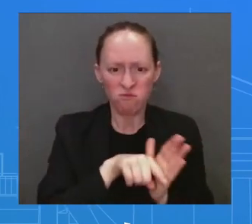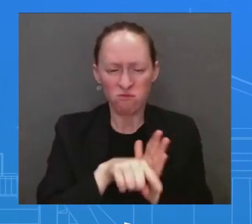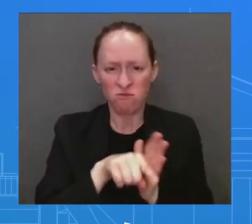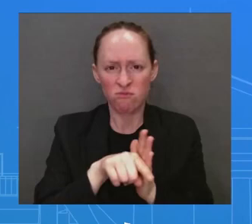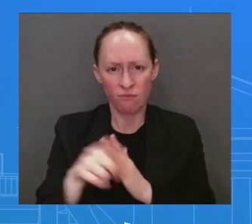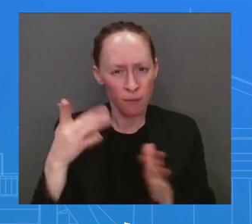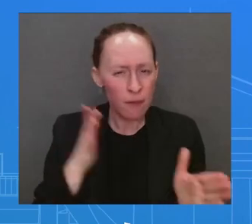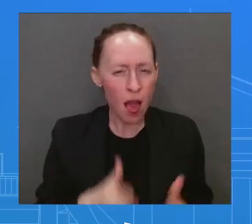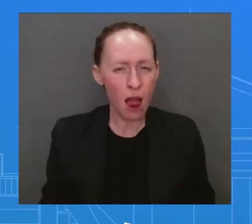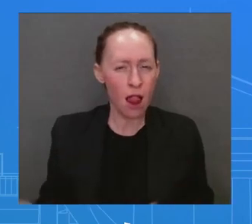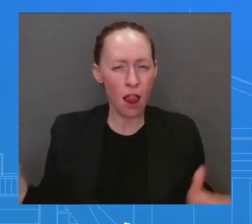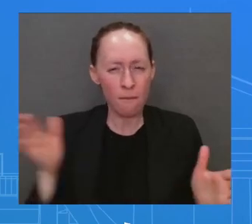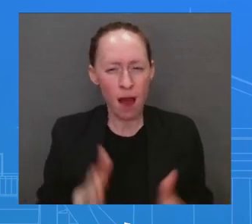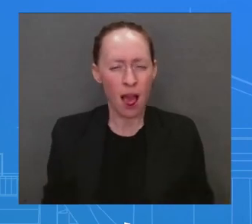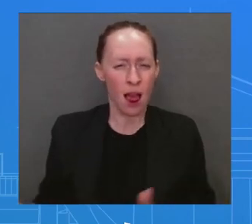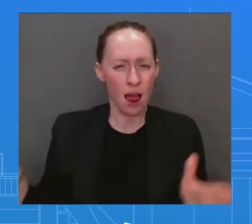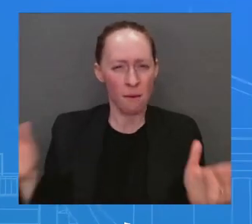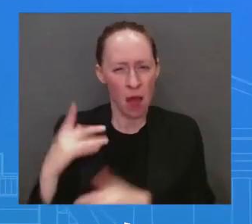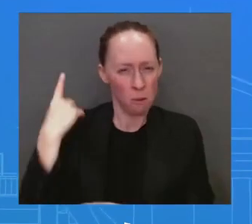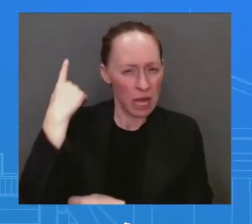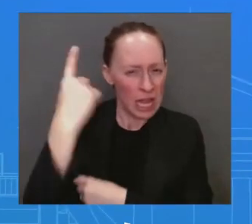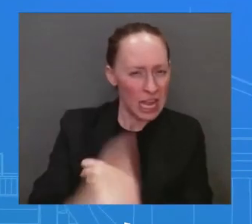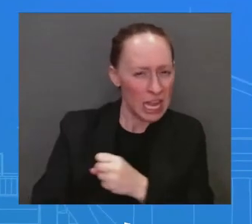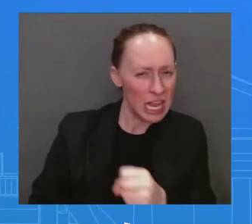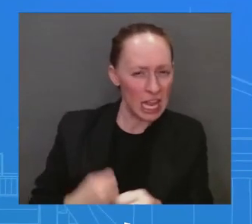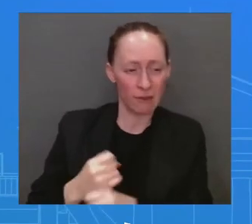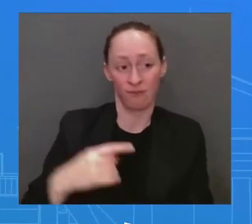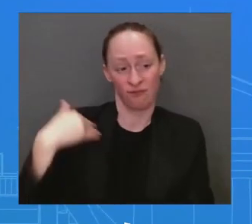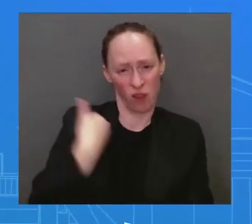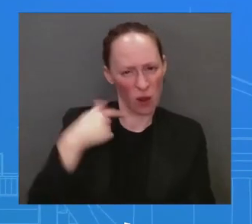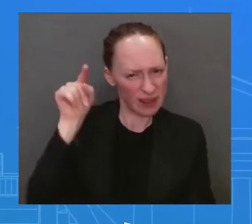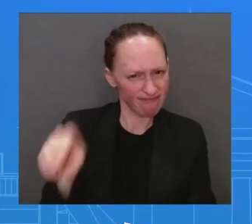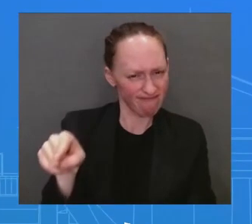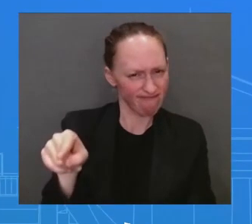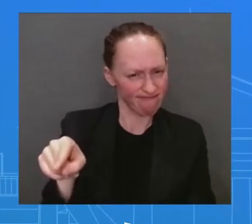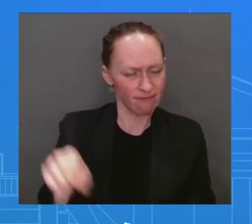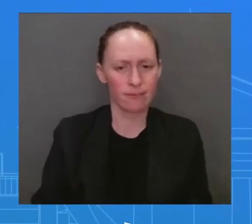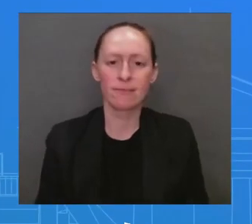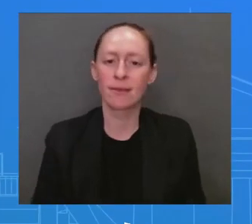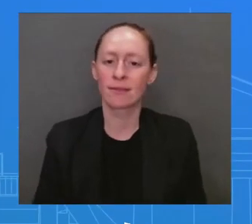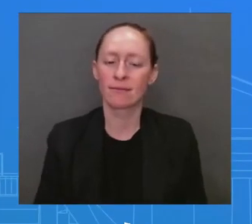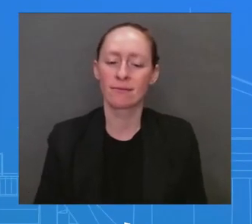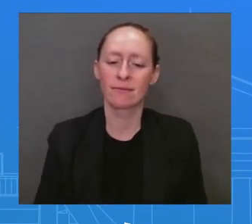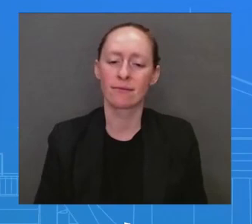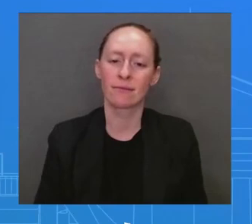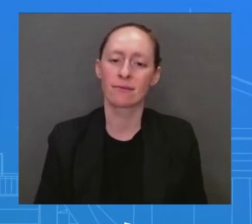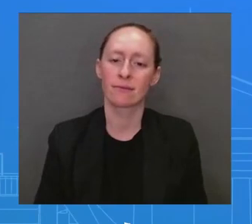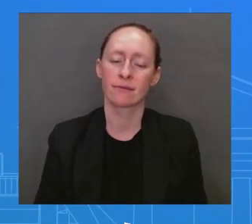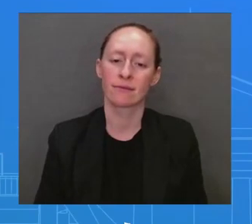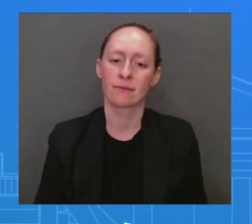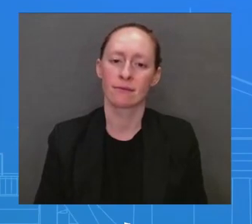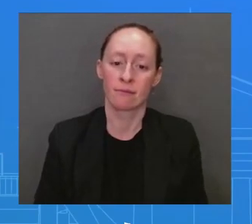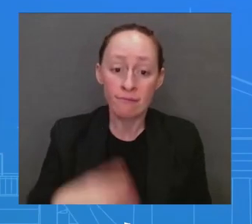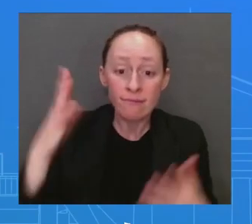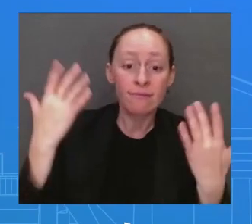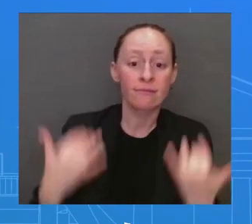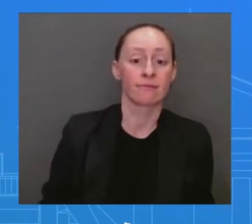is to blame. On that note, is the assessment still the same that Iran did not